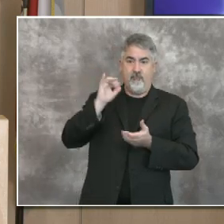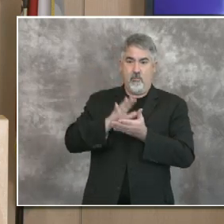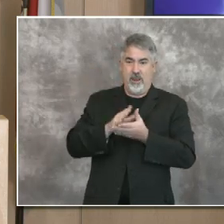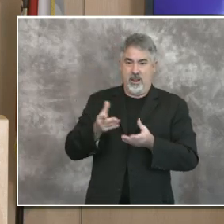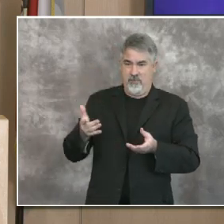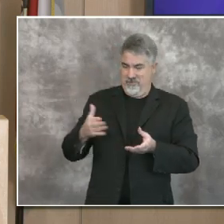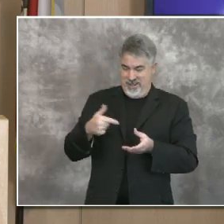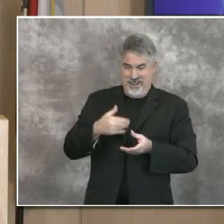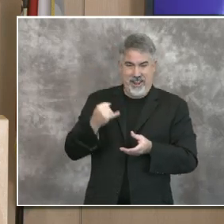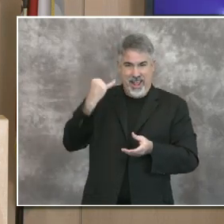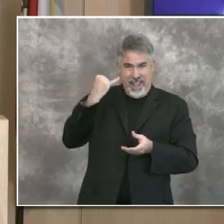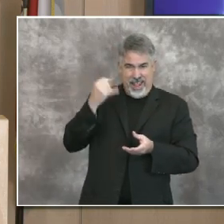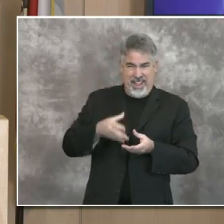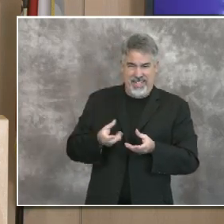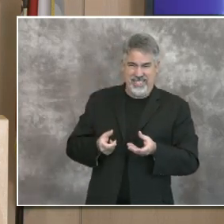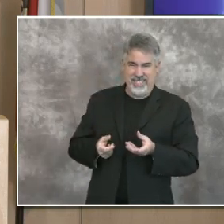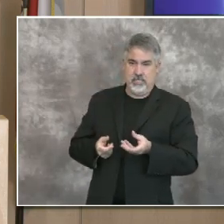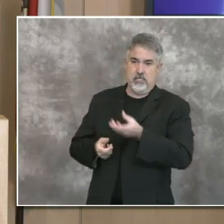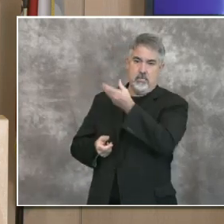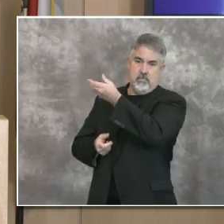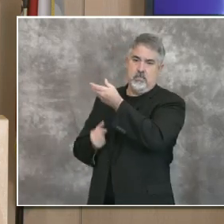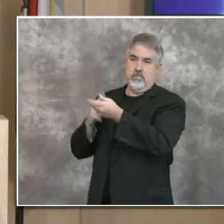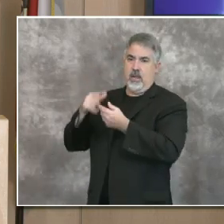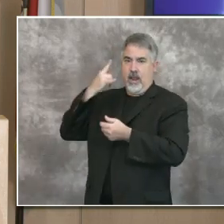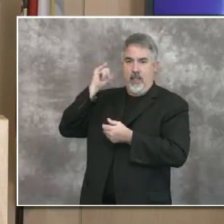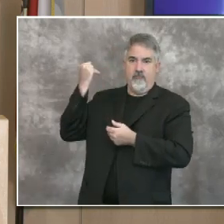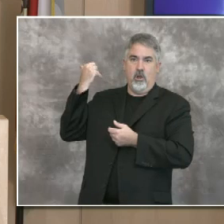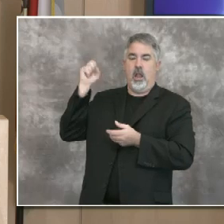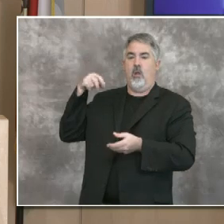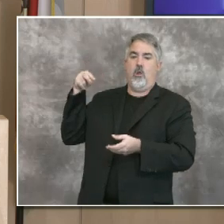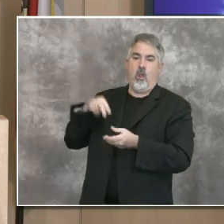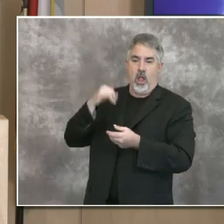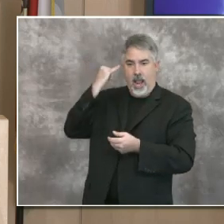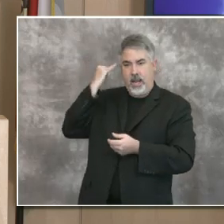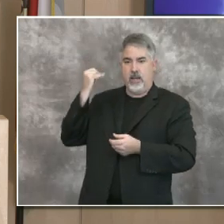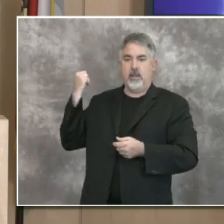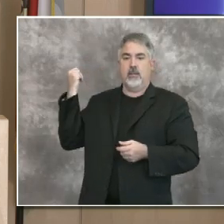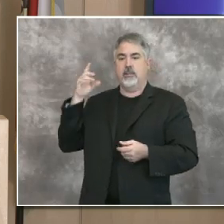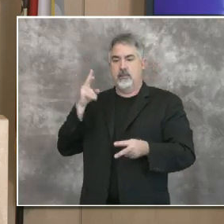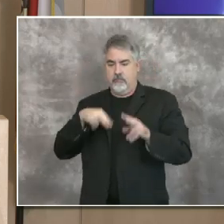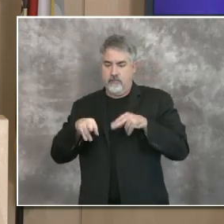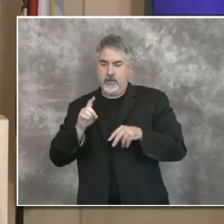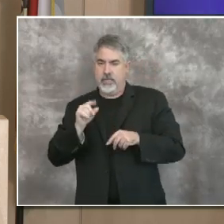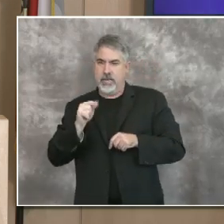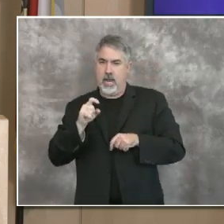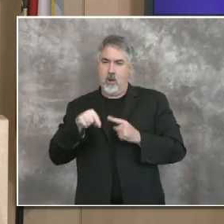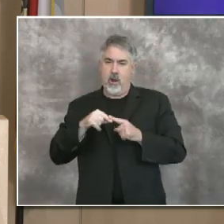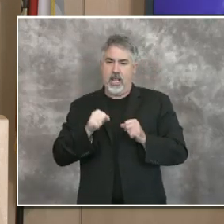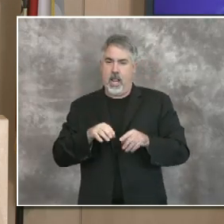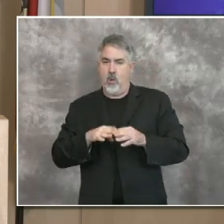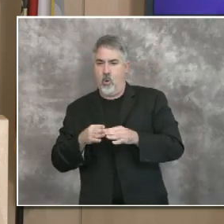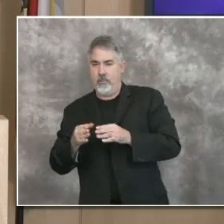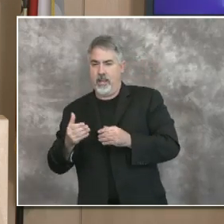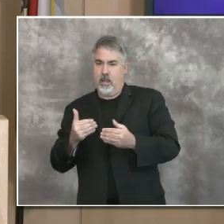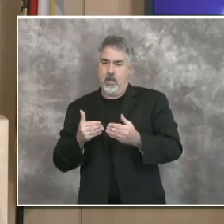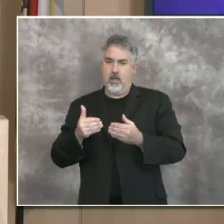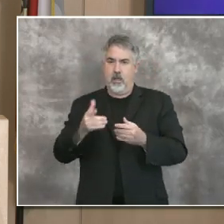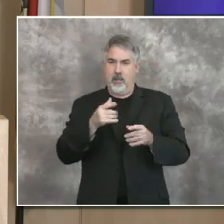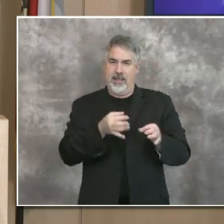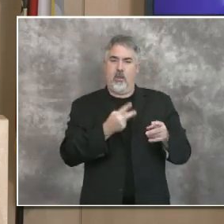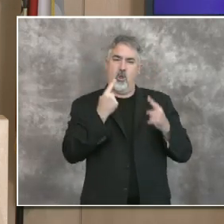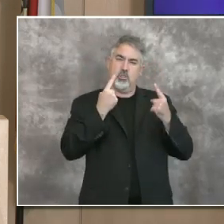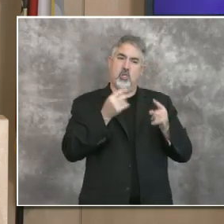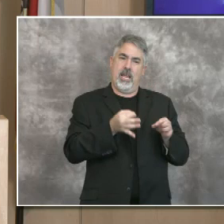begins to look at the date that they will be focusing on reopening non-essential businesses. And